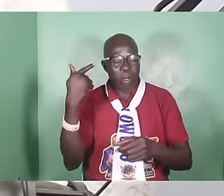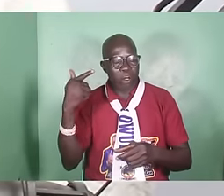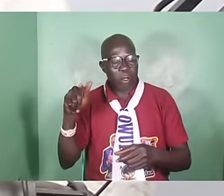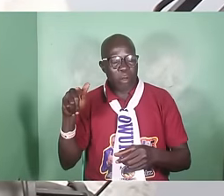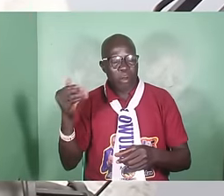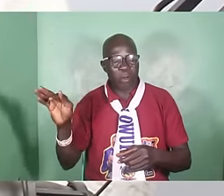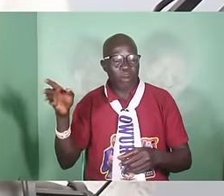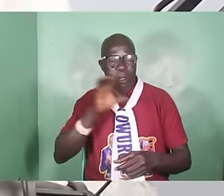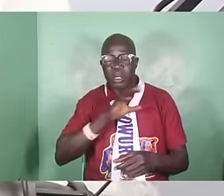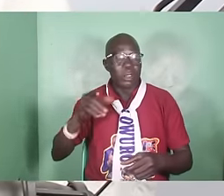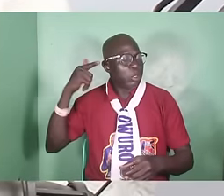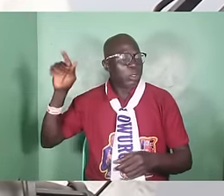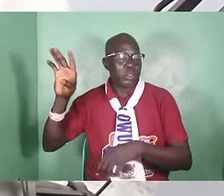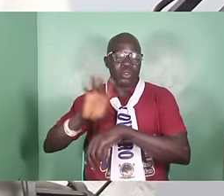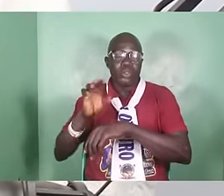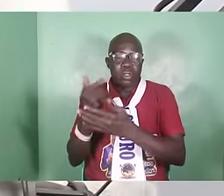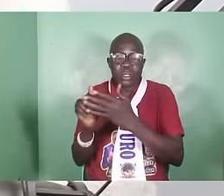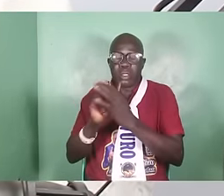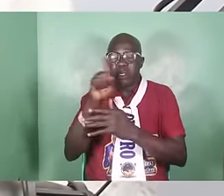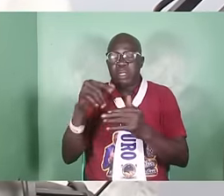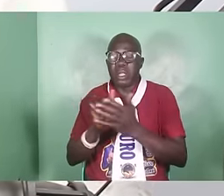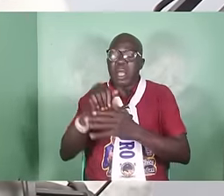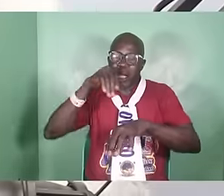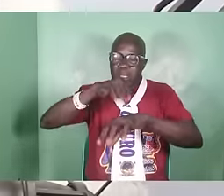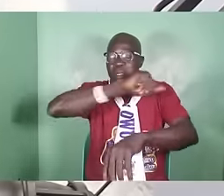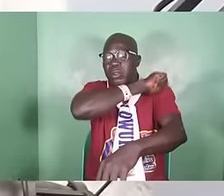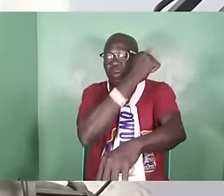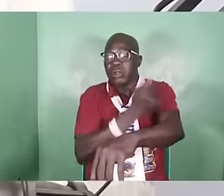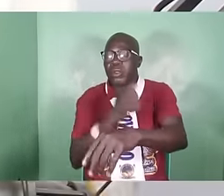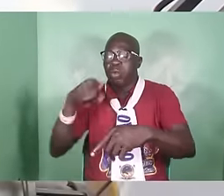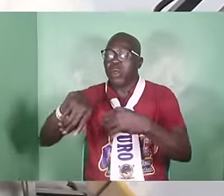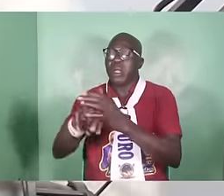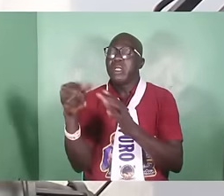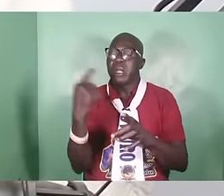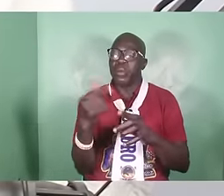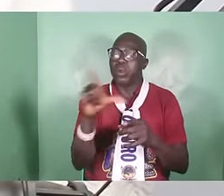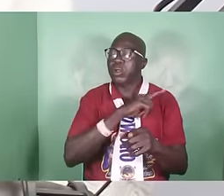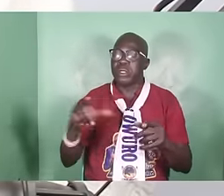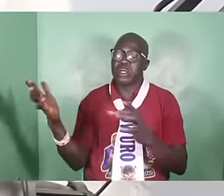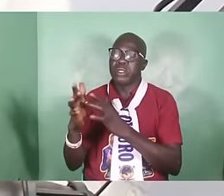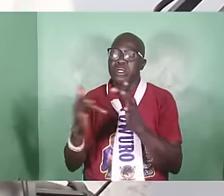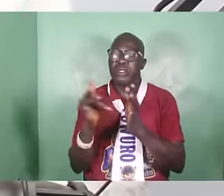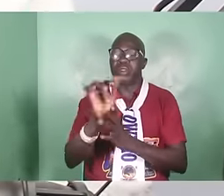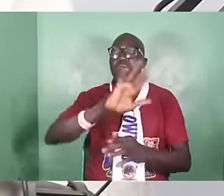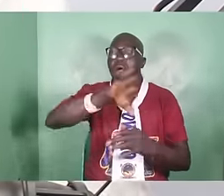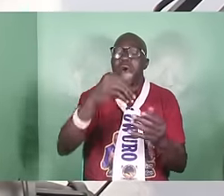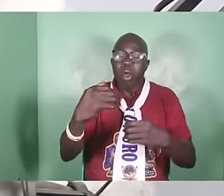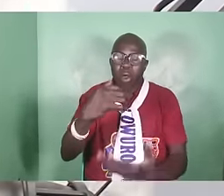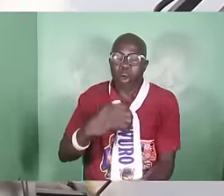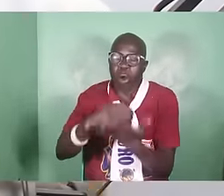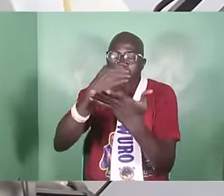101 52 98 950 Seed of Magbejade ni Zenith Bank. I send forth the word in the name of Jesus. The port of